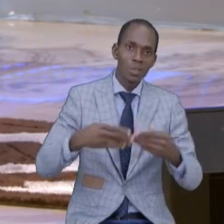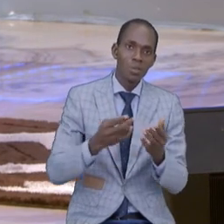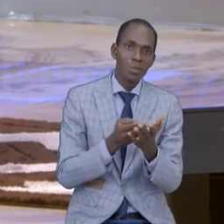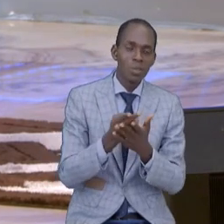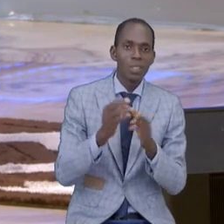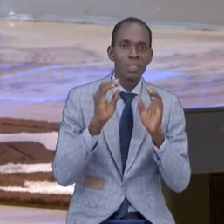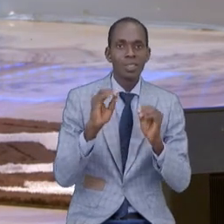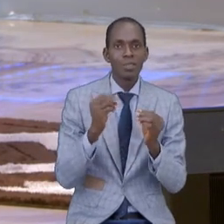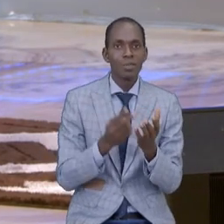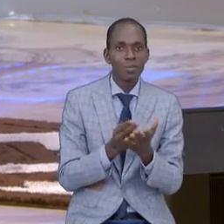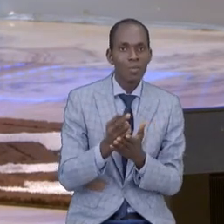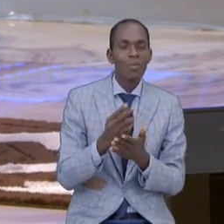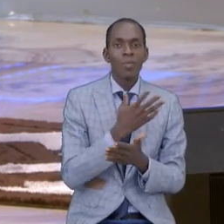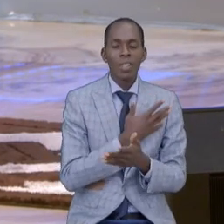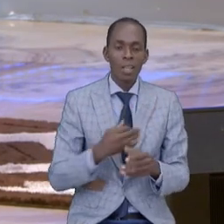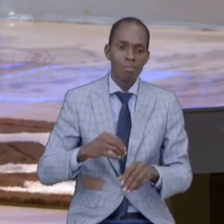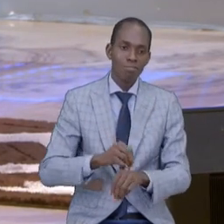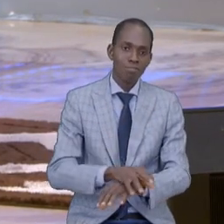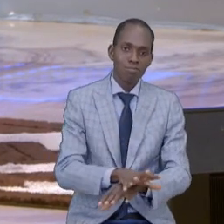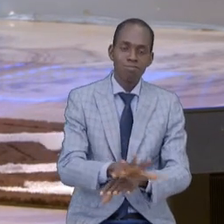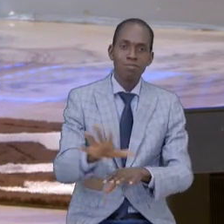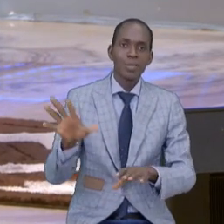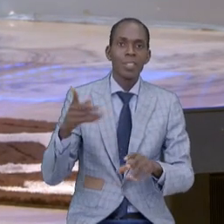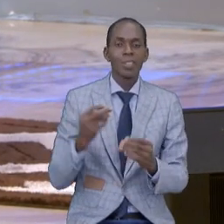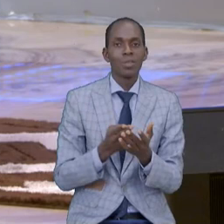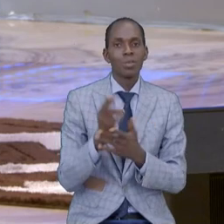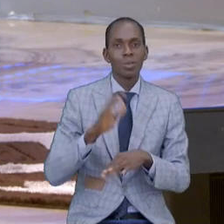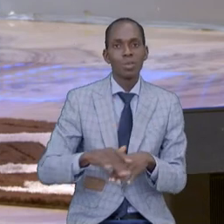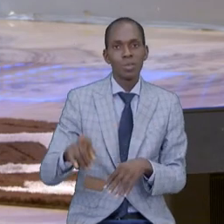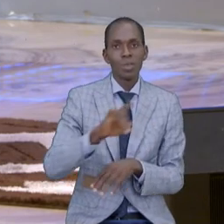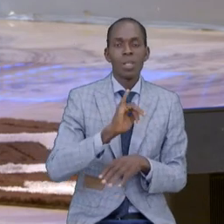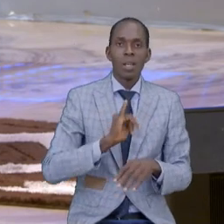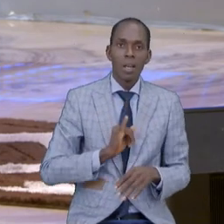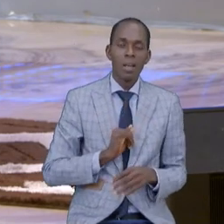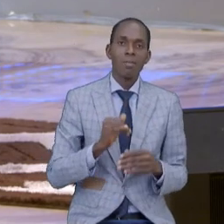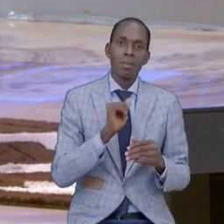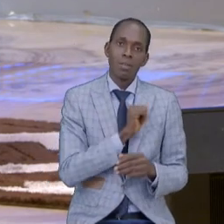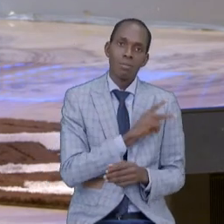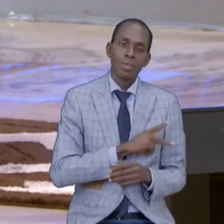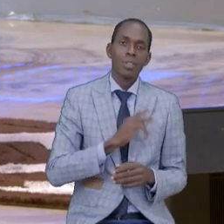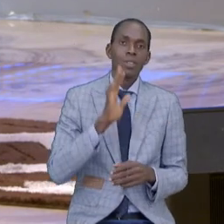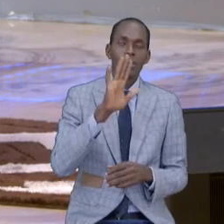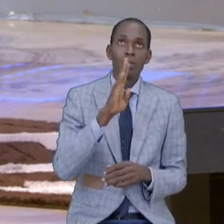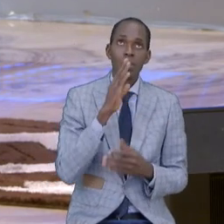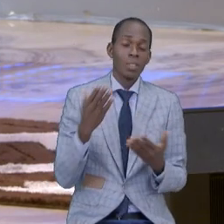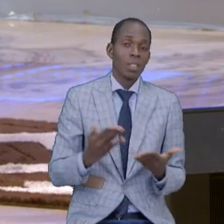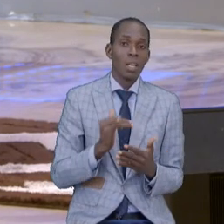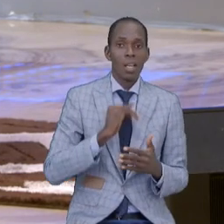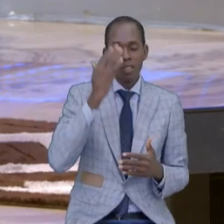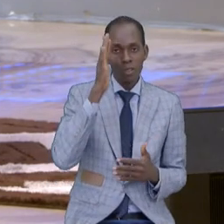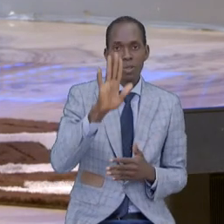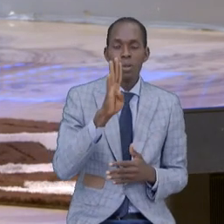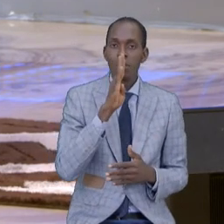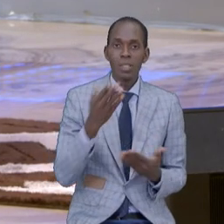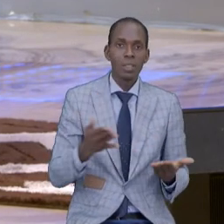the truth and impart the truth unto you. And I appreciate your being here, and I pray that your being here will not be